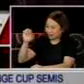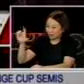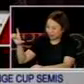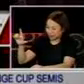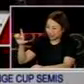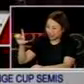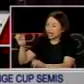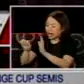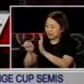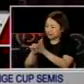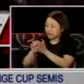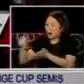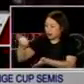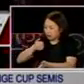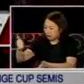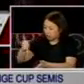allowances and other